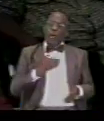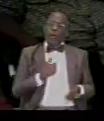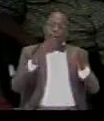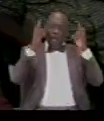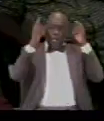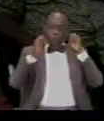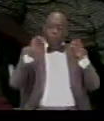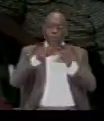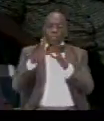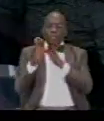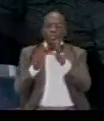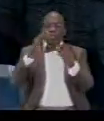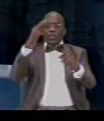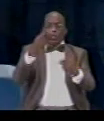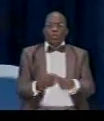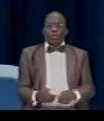name.